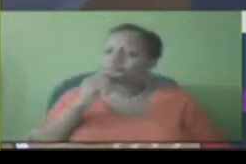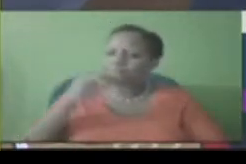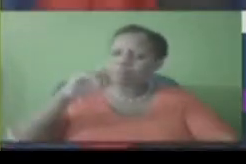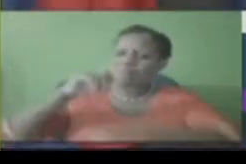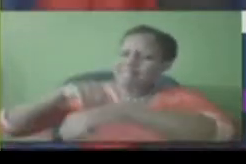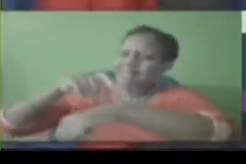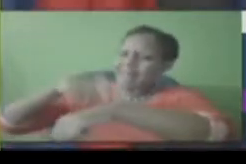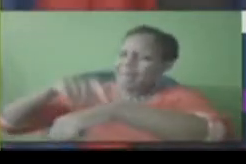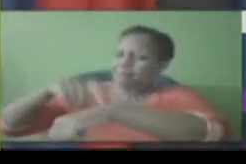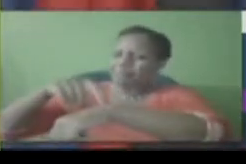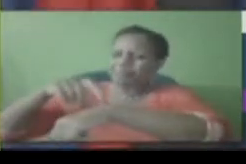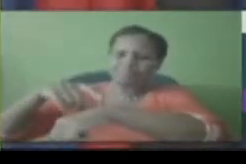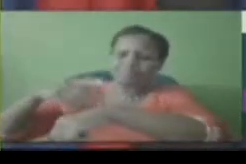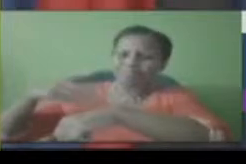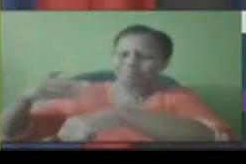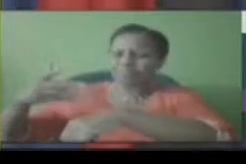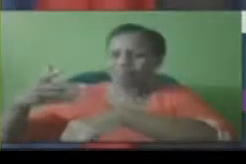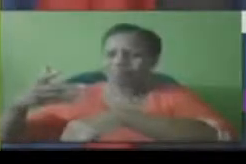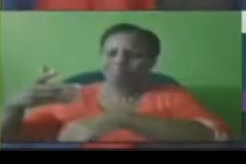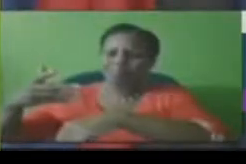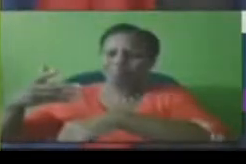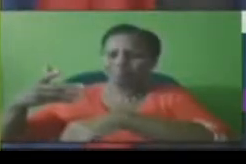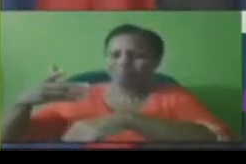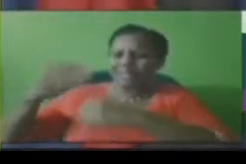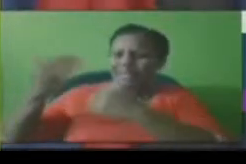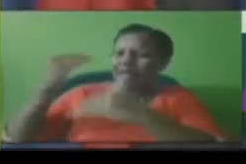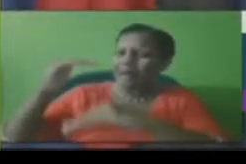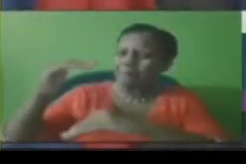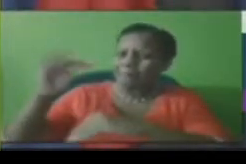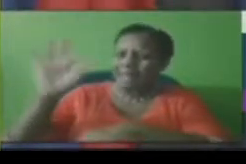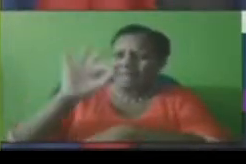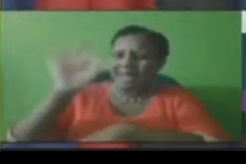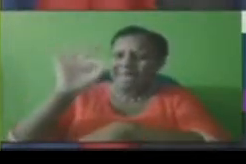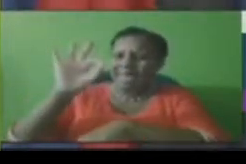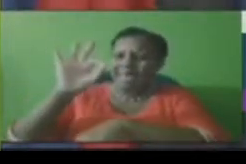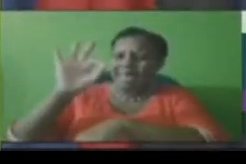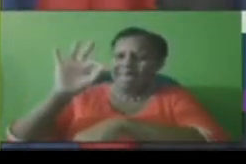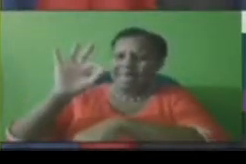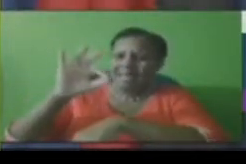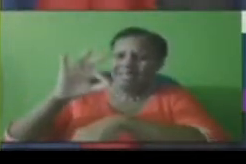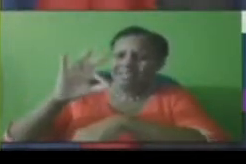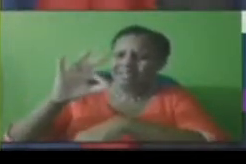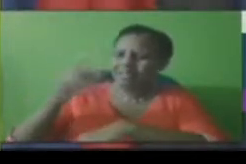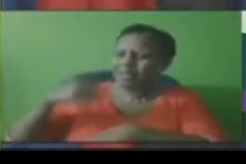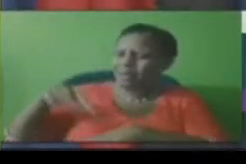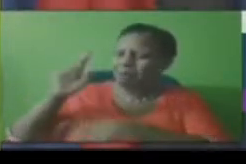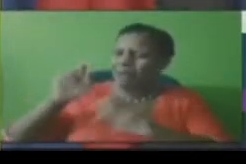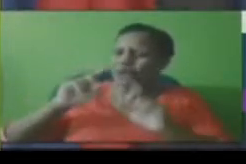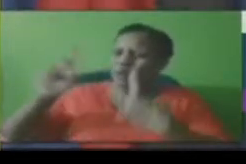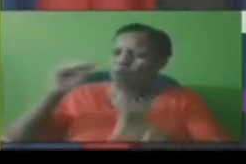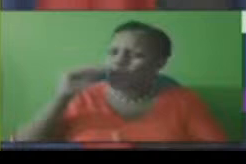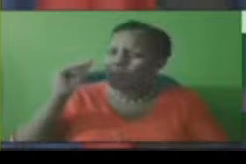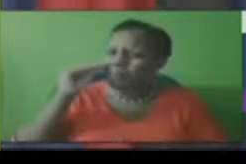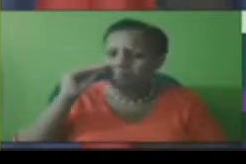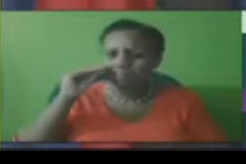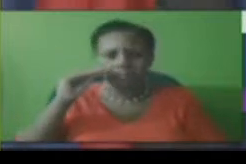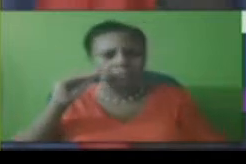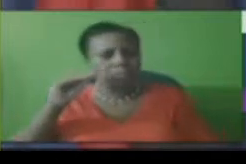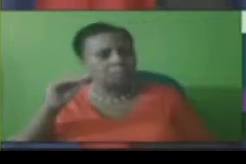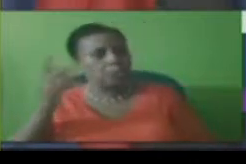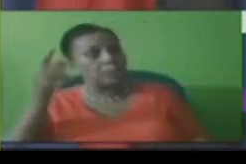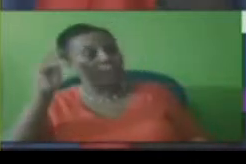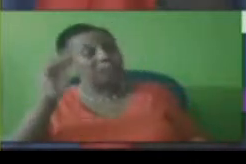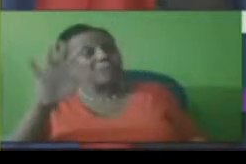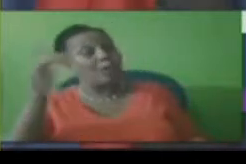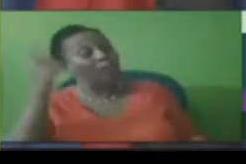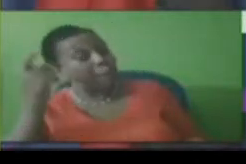Well, I hope not. Remember, the adjustments were in response to our June high numbers. So I hope we